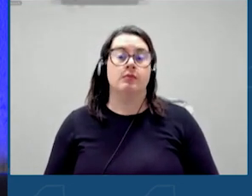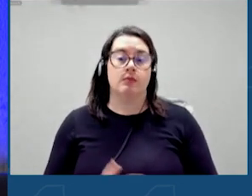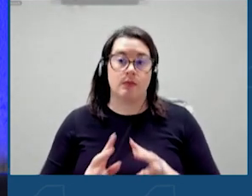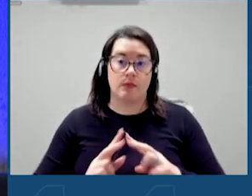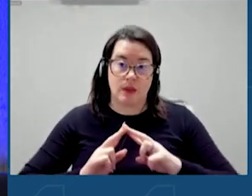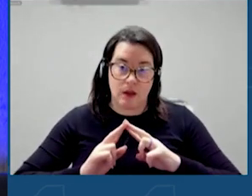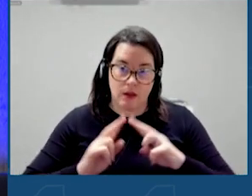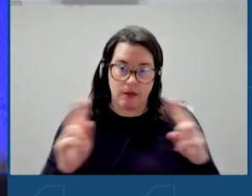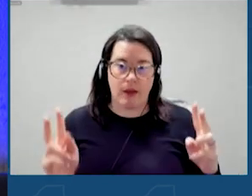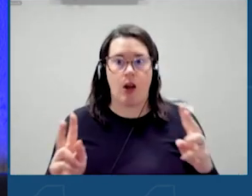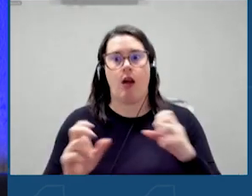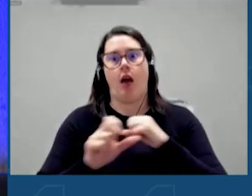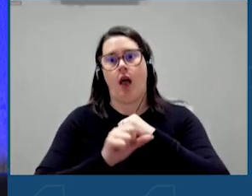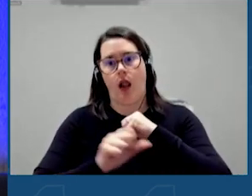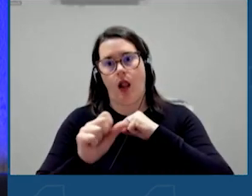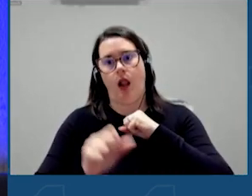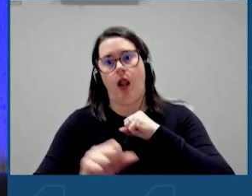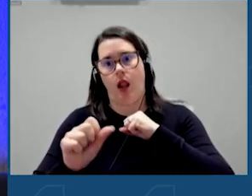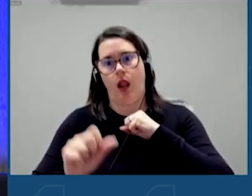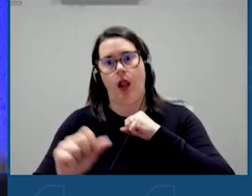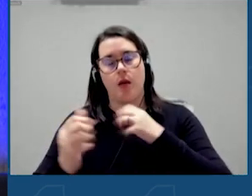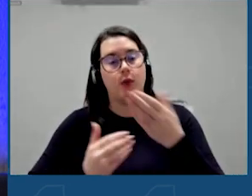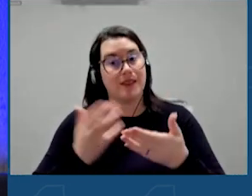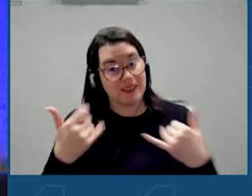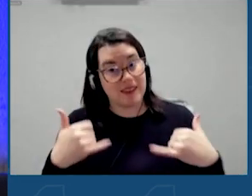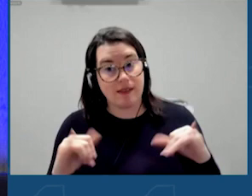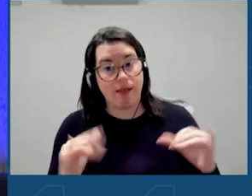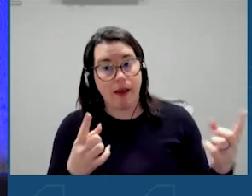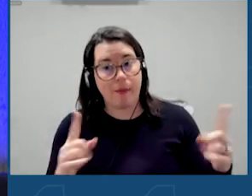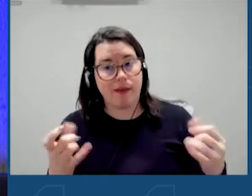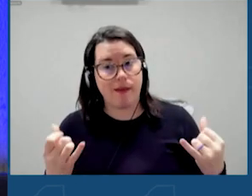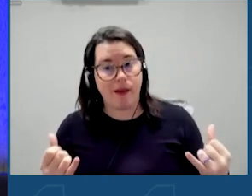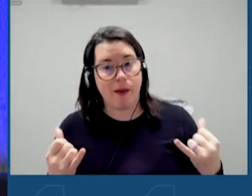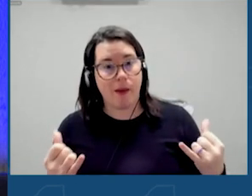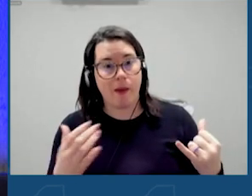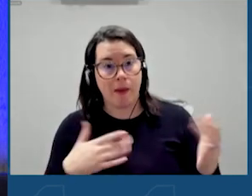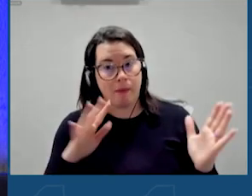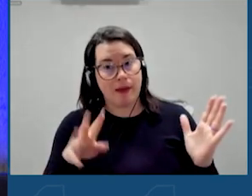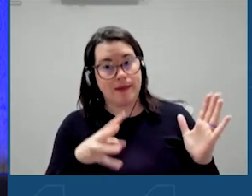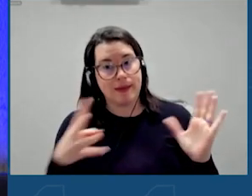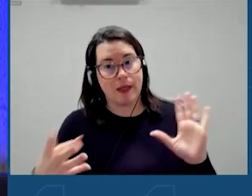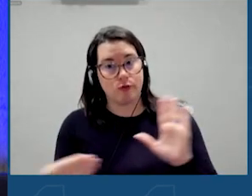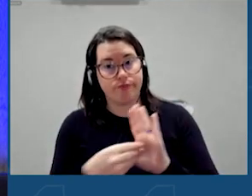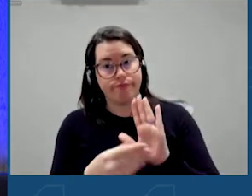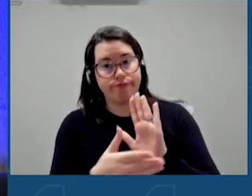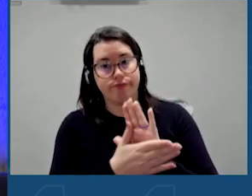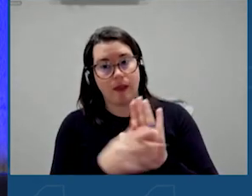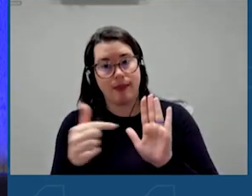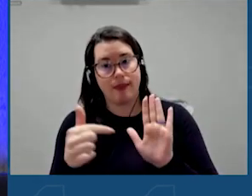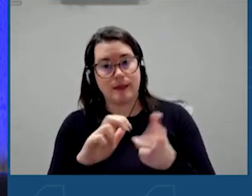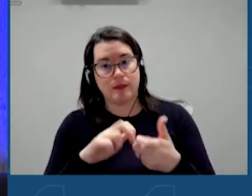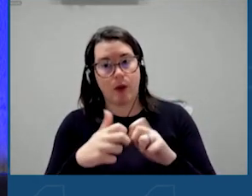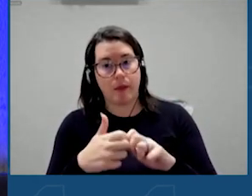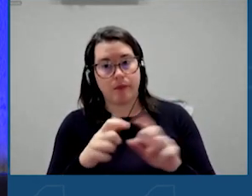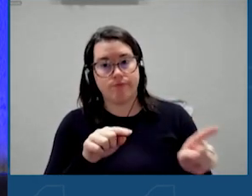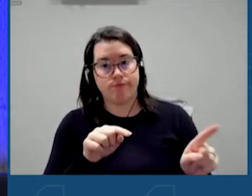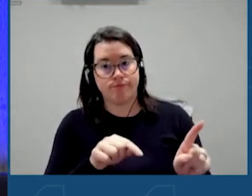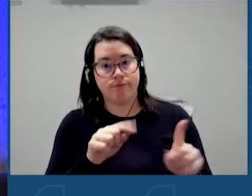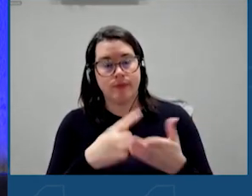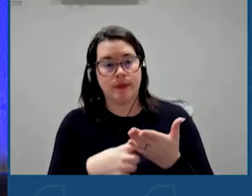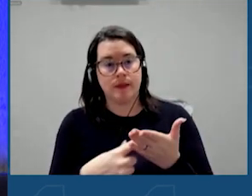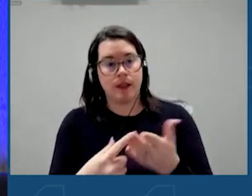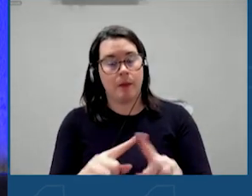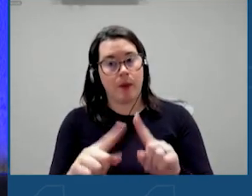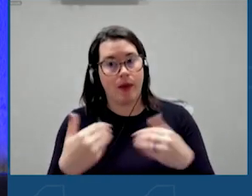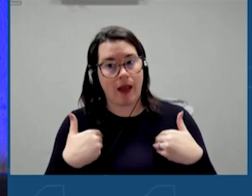lengthy process that continues hours still every day, it's always in my schedule talking about this issue, we arrived at some